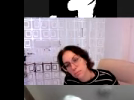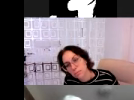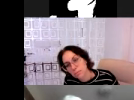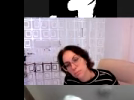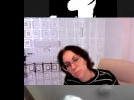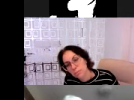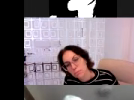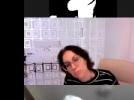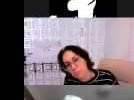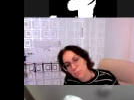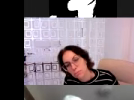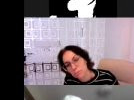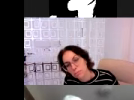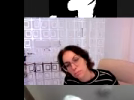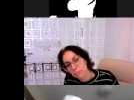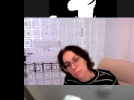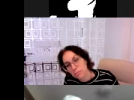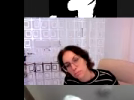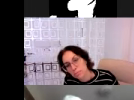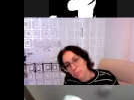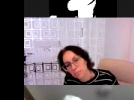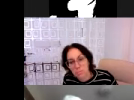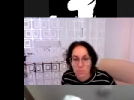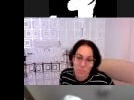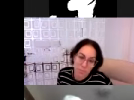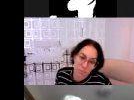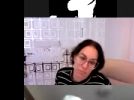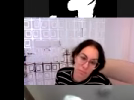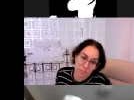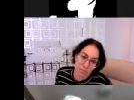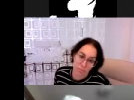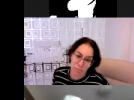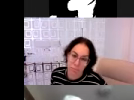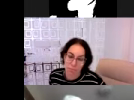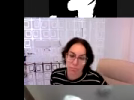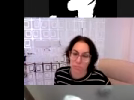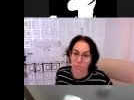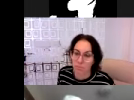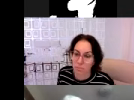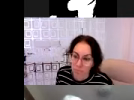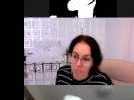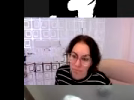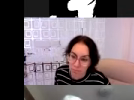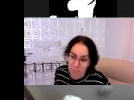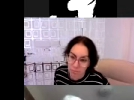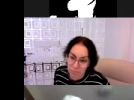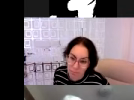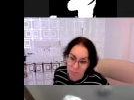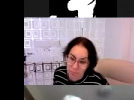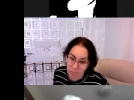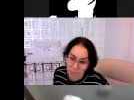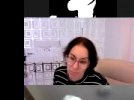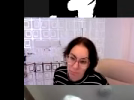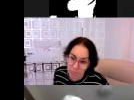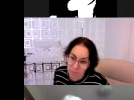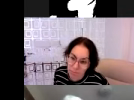we have a sensitive period that closed by age 14, we'd have an 85% probability